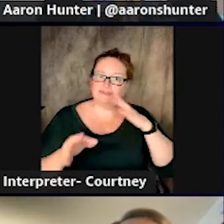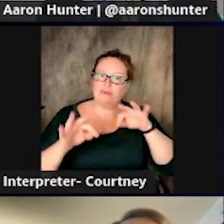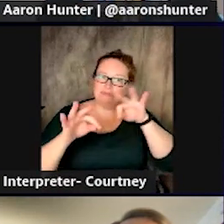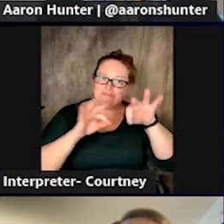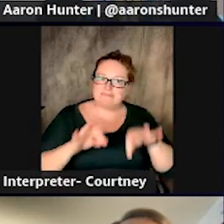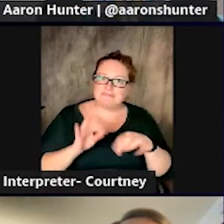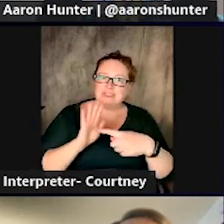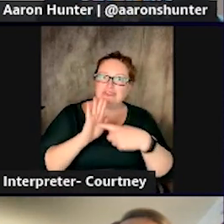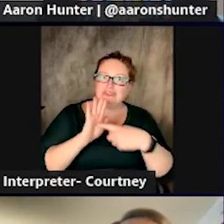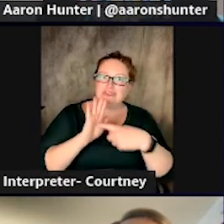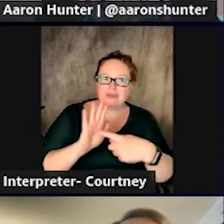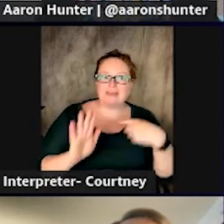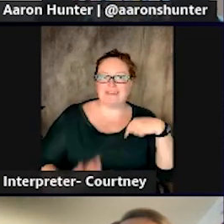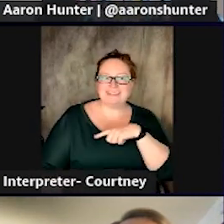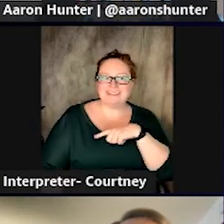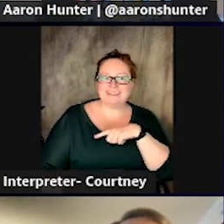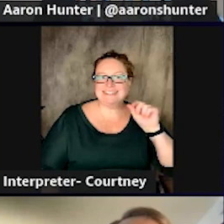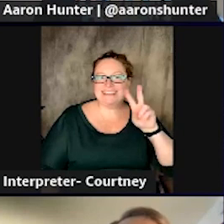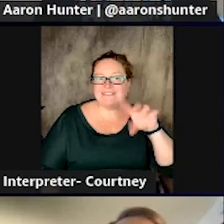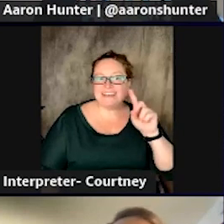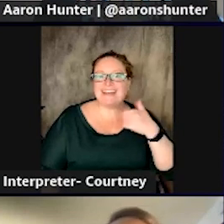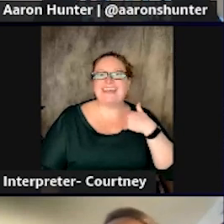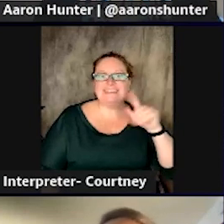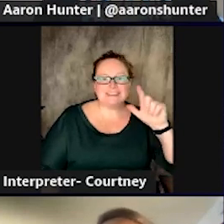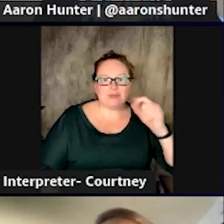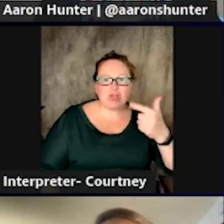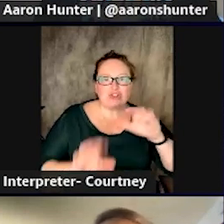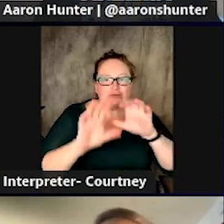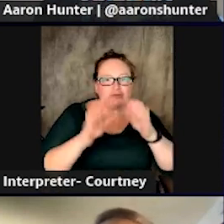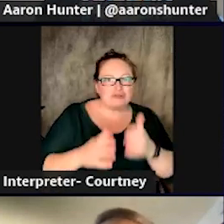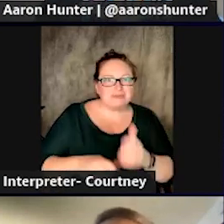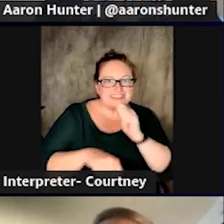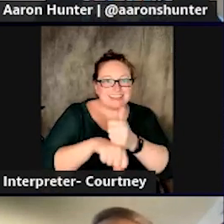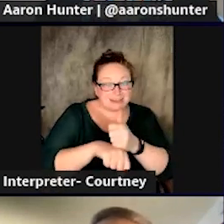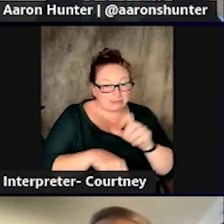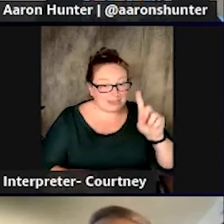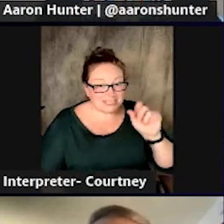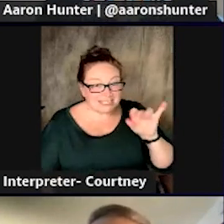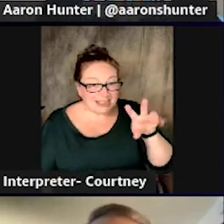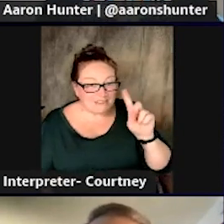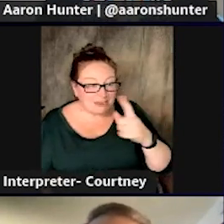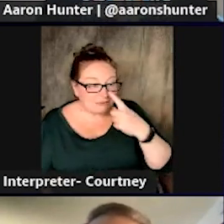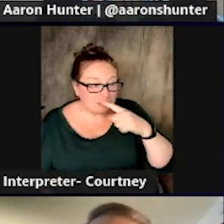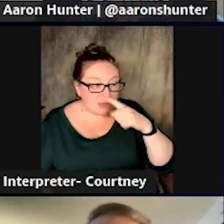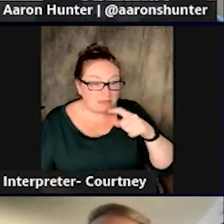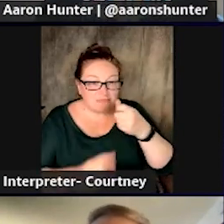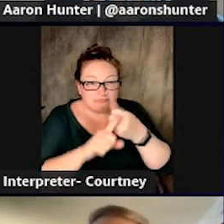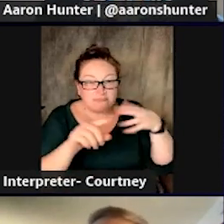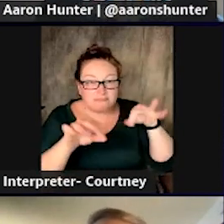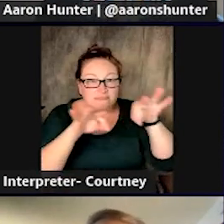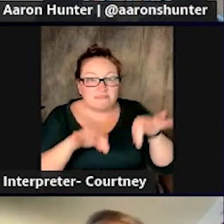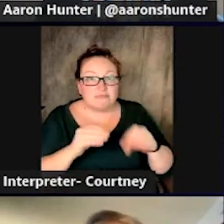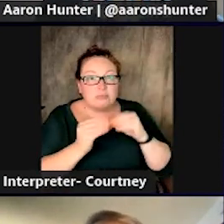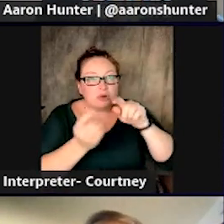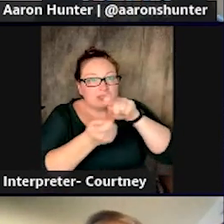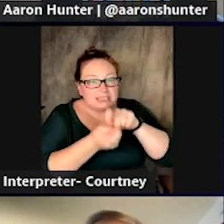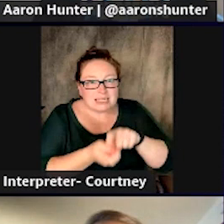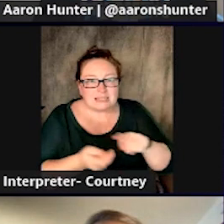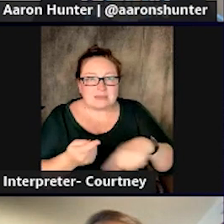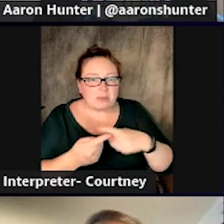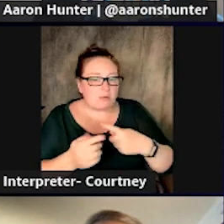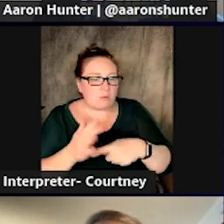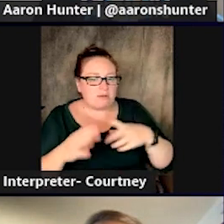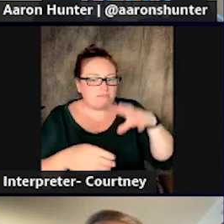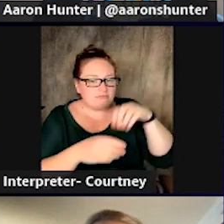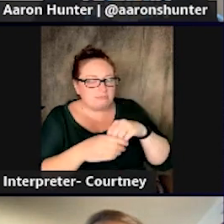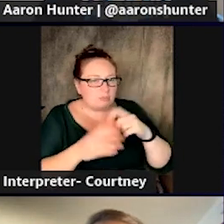that David has some log groups set up. David, can you maybe walk us through more details about what it is that you have and what you're showing on